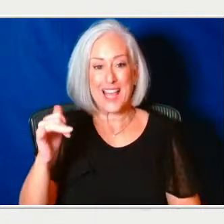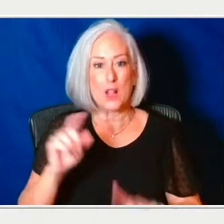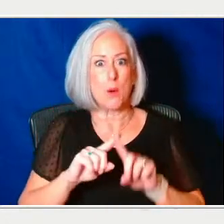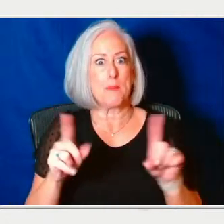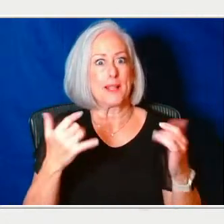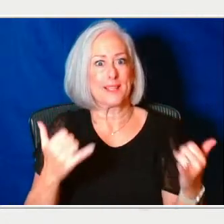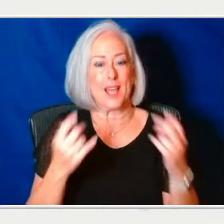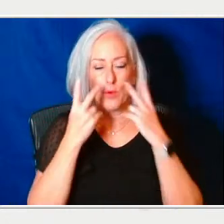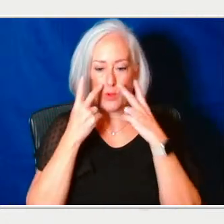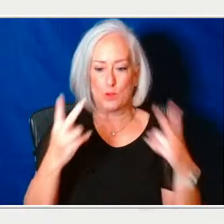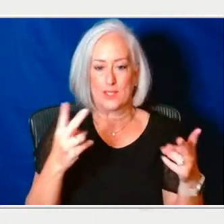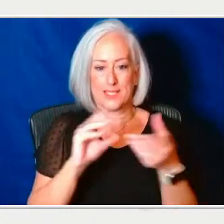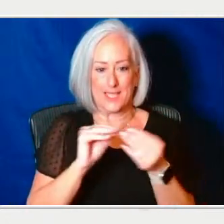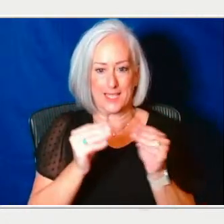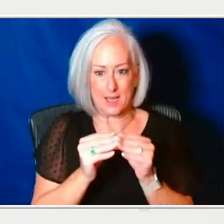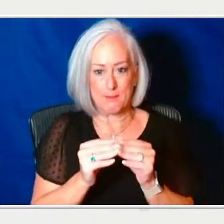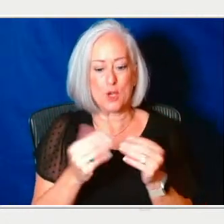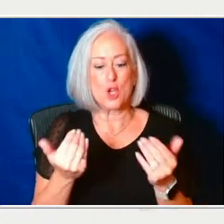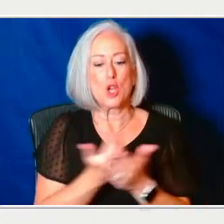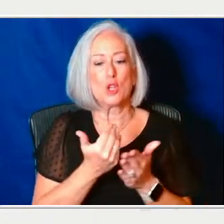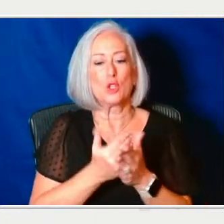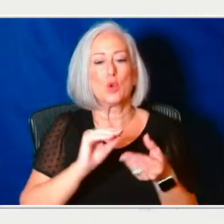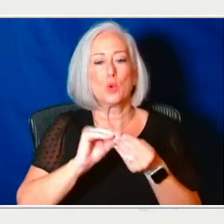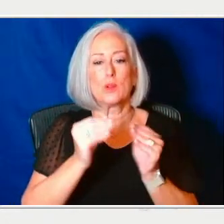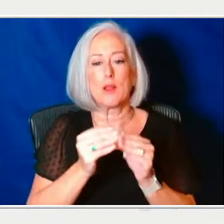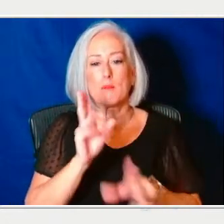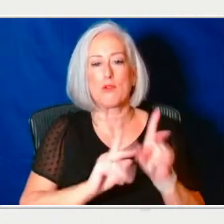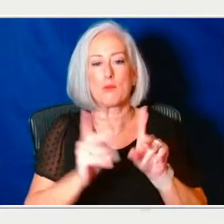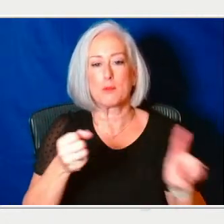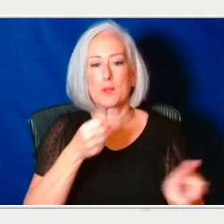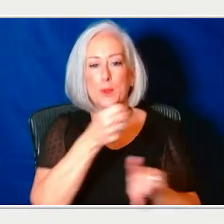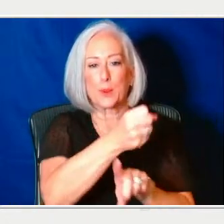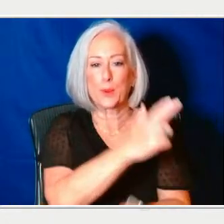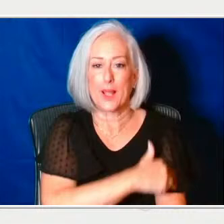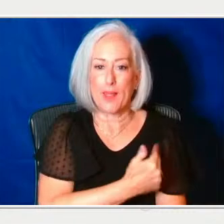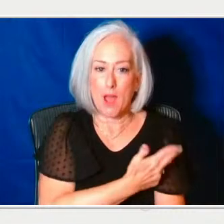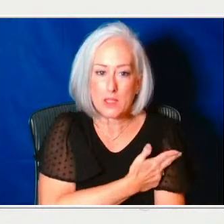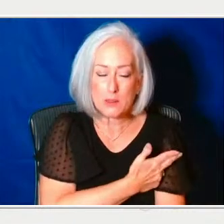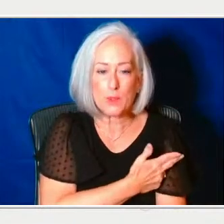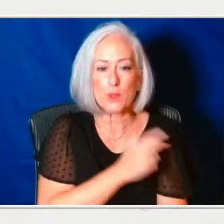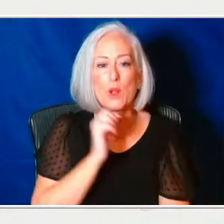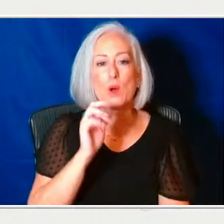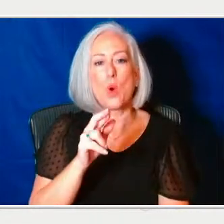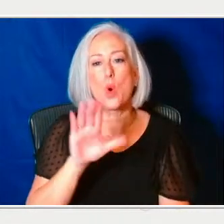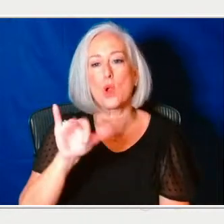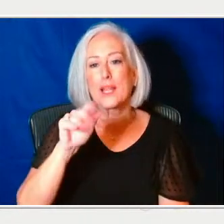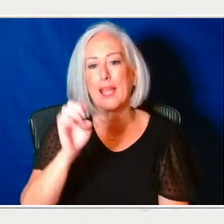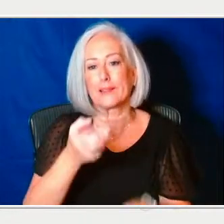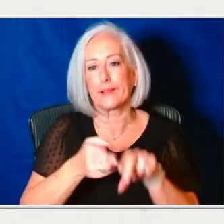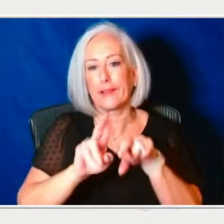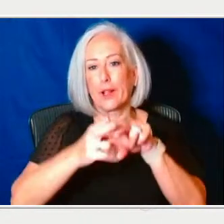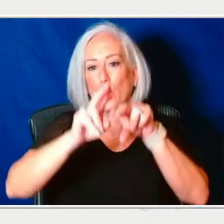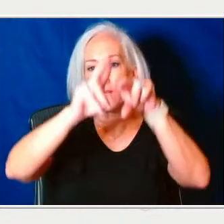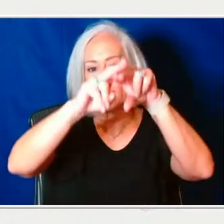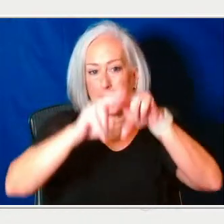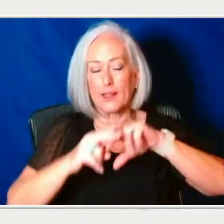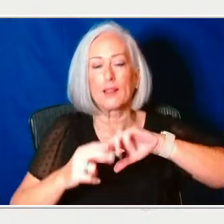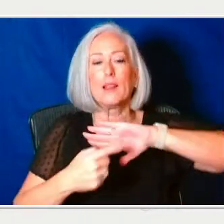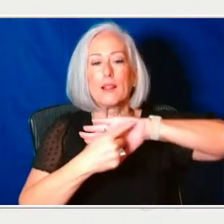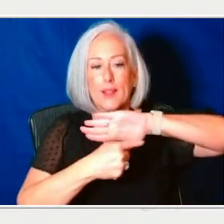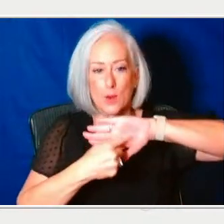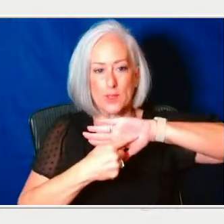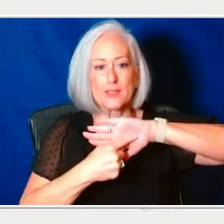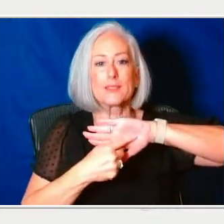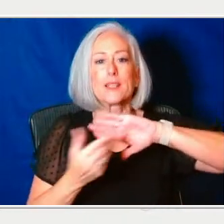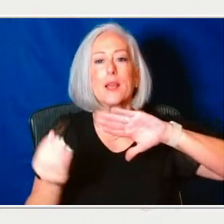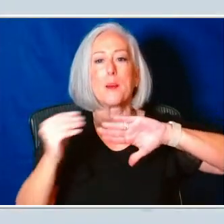new hospitalizations and the new cases are trending up. The heat map shows that, Hawk. Yeah,